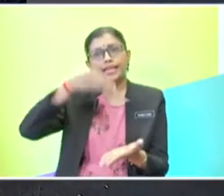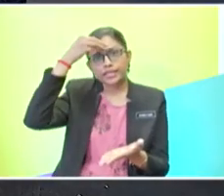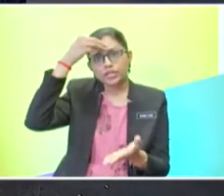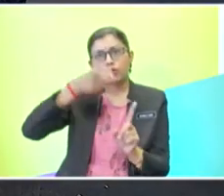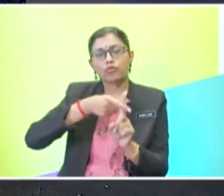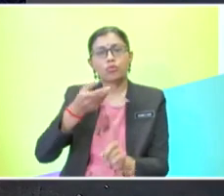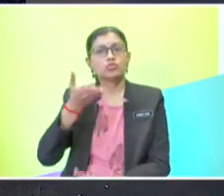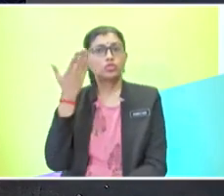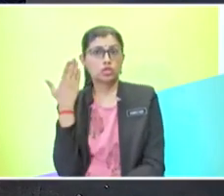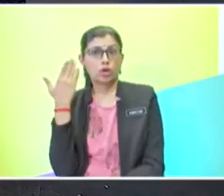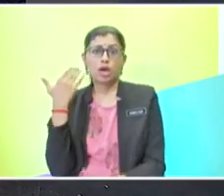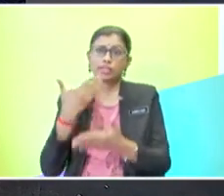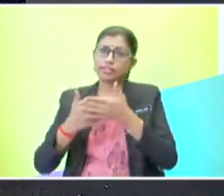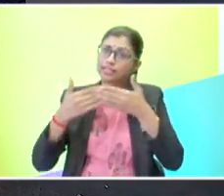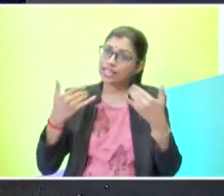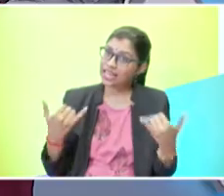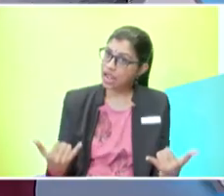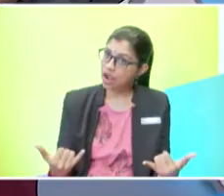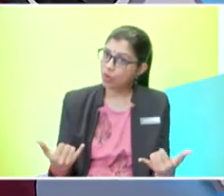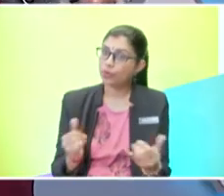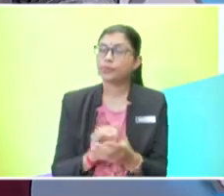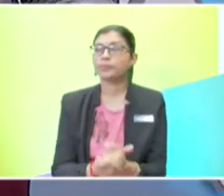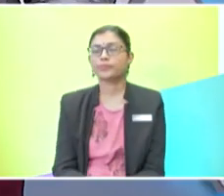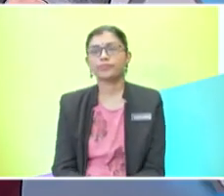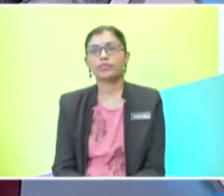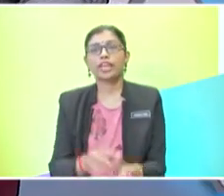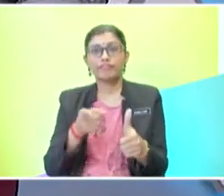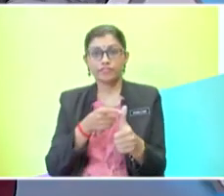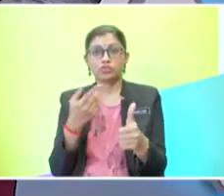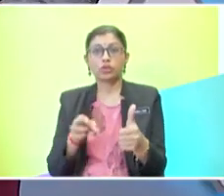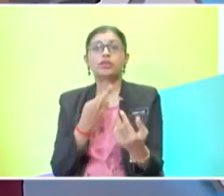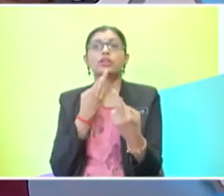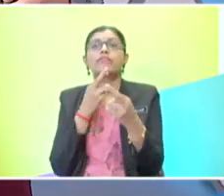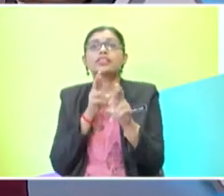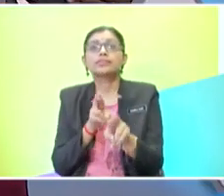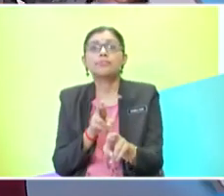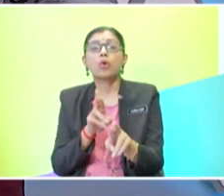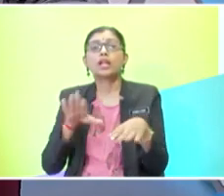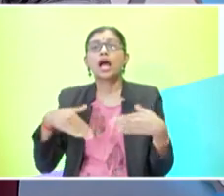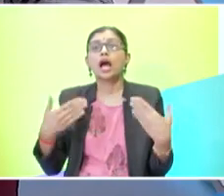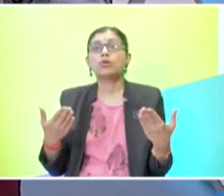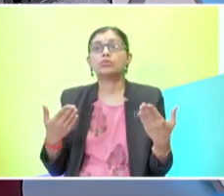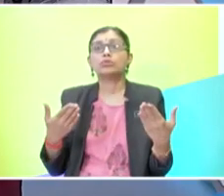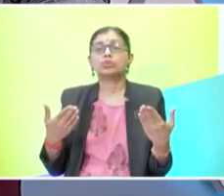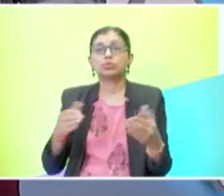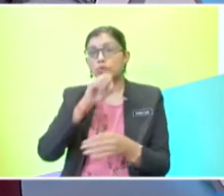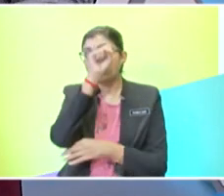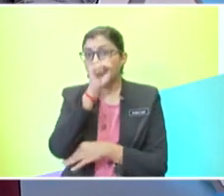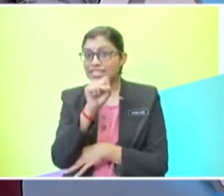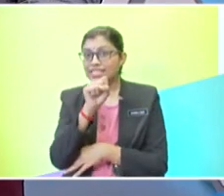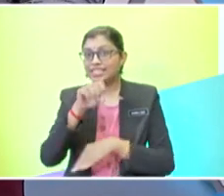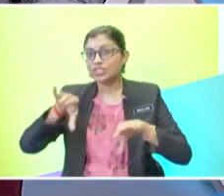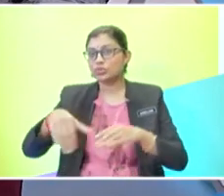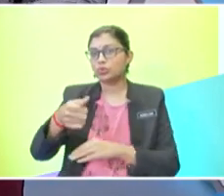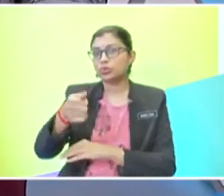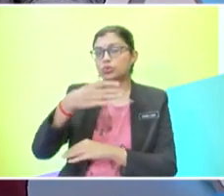our first activity, we've learned how to respond to the questions like, do you like? Mm-hmm. And